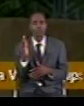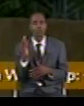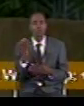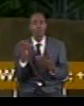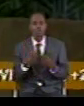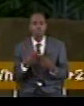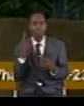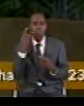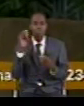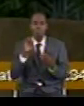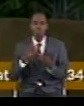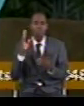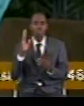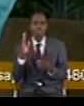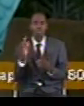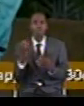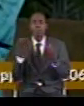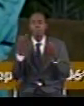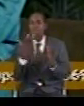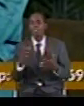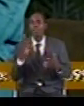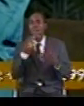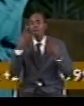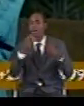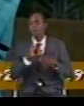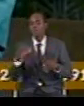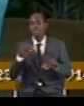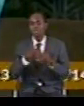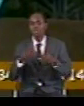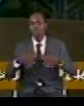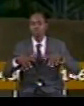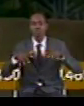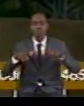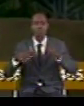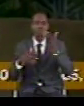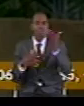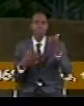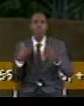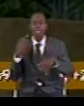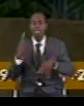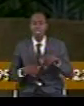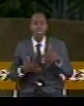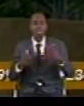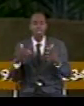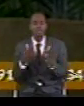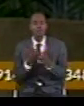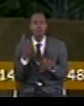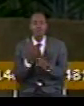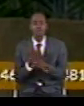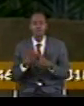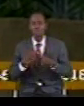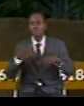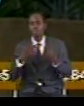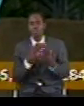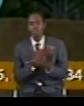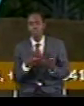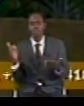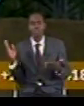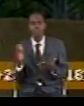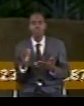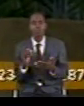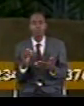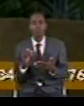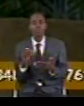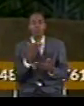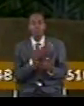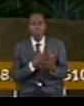A lot of things are happening in the congregation. We cannot allow those things to go like that. Our leaders, please spread into